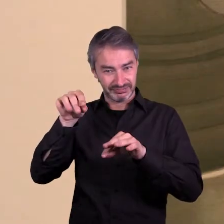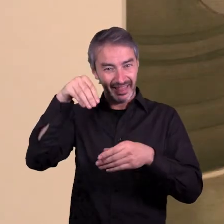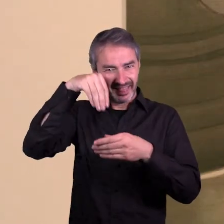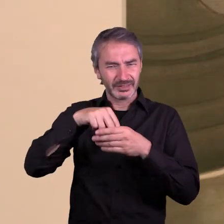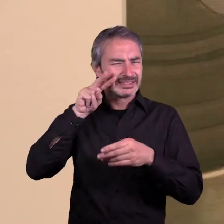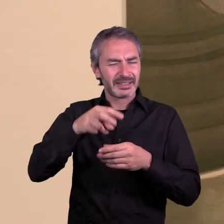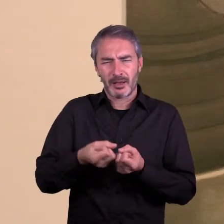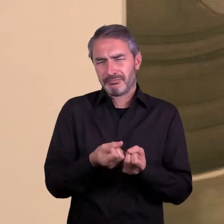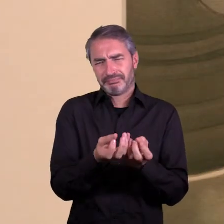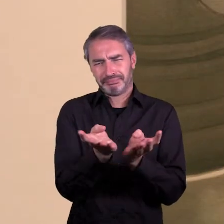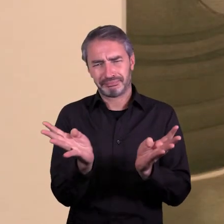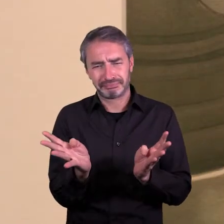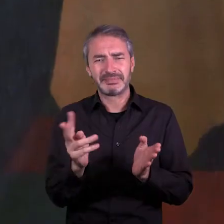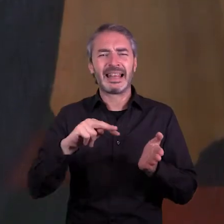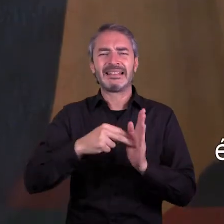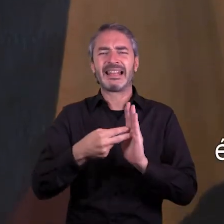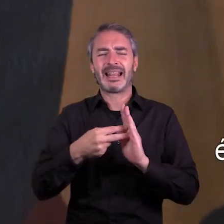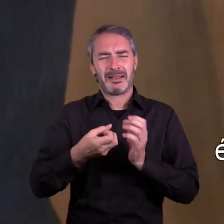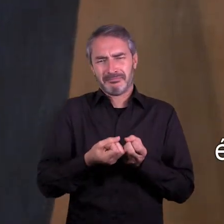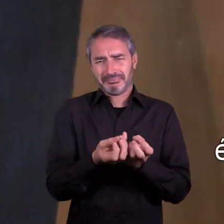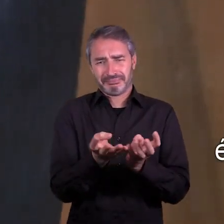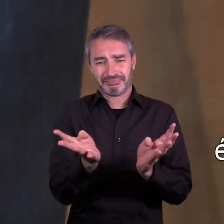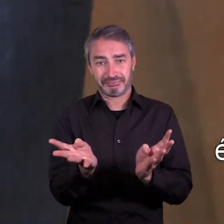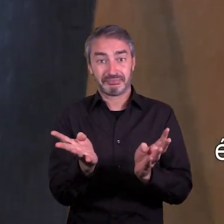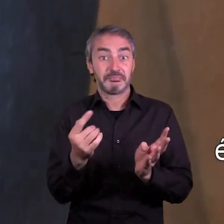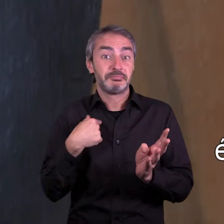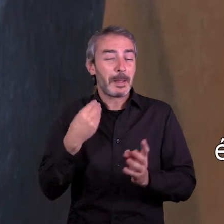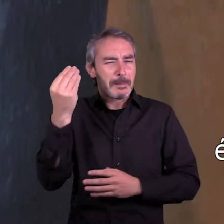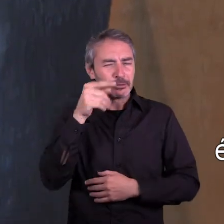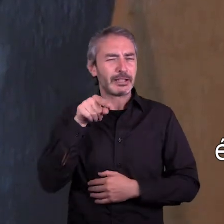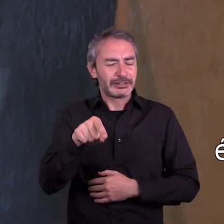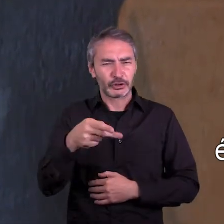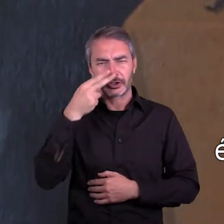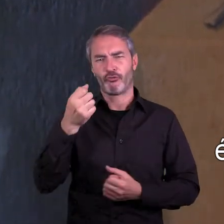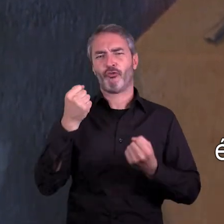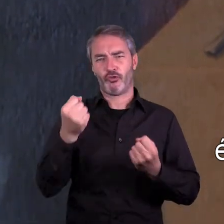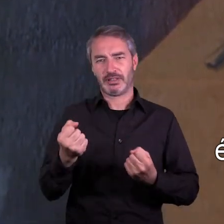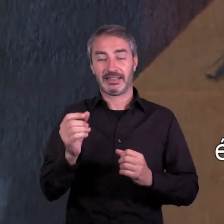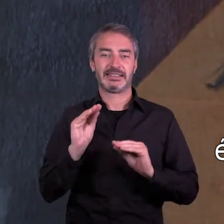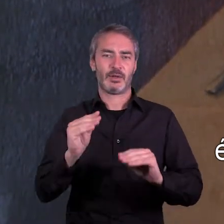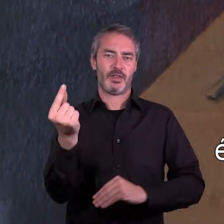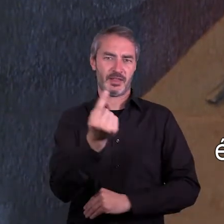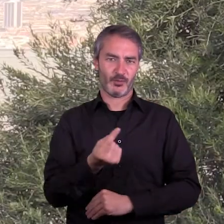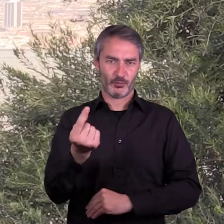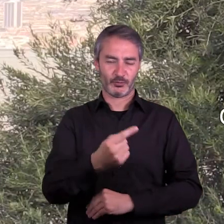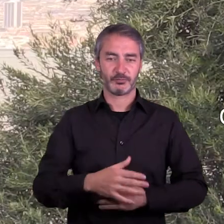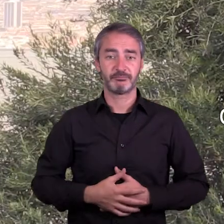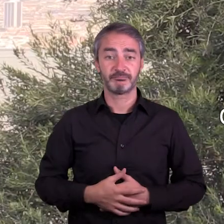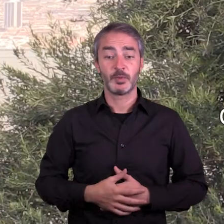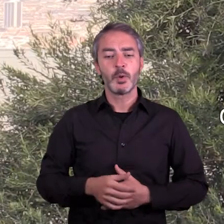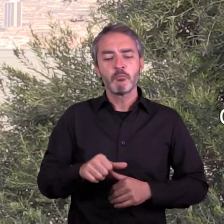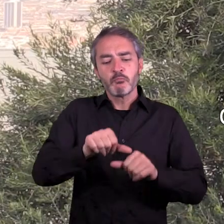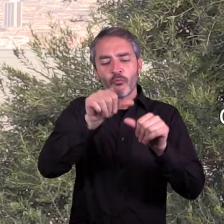many different qualities and techniques, and I think that this is really interesting about the way that she drew